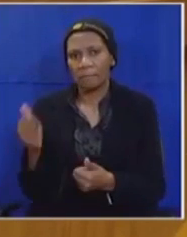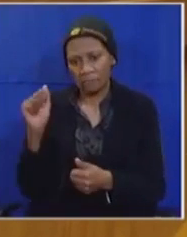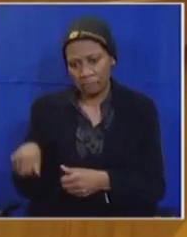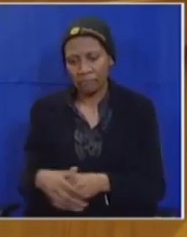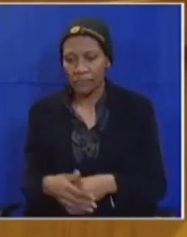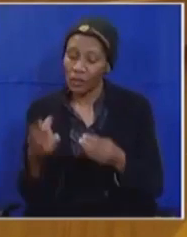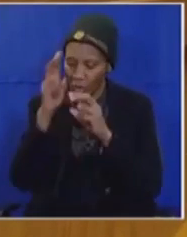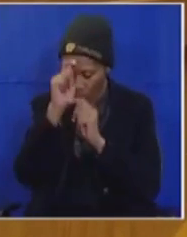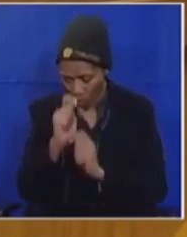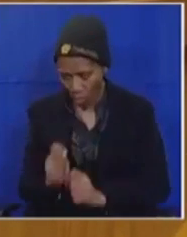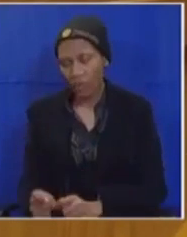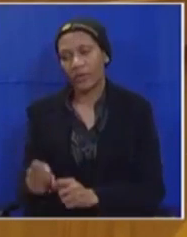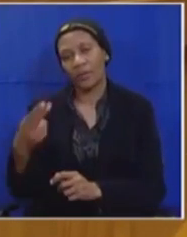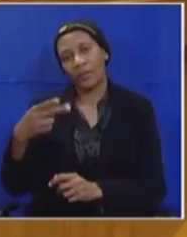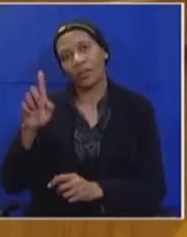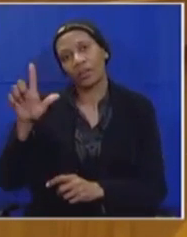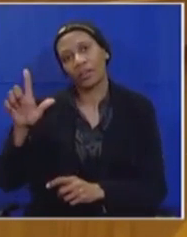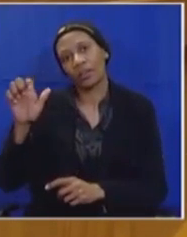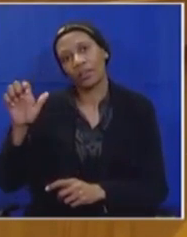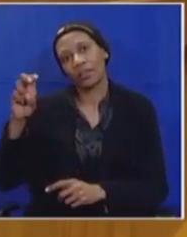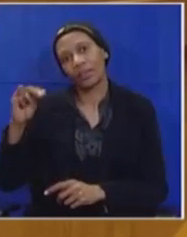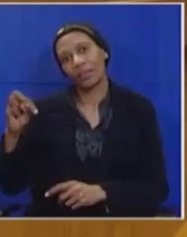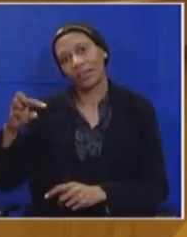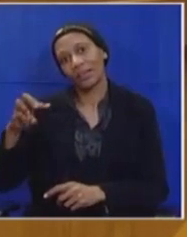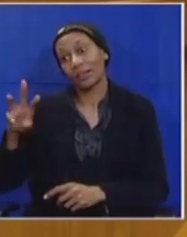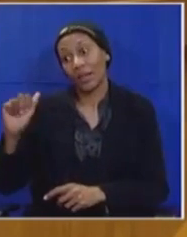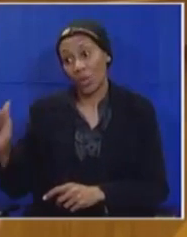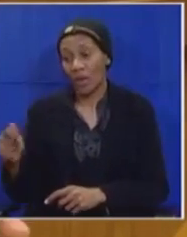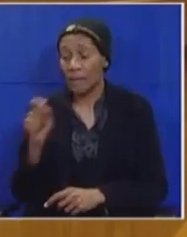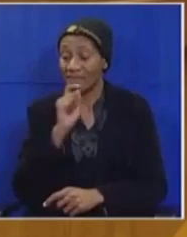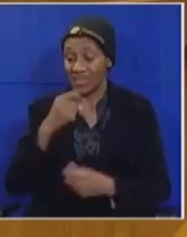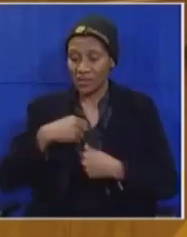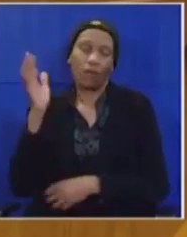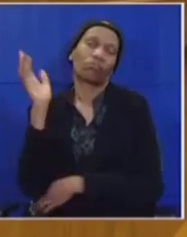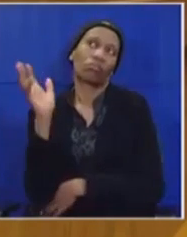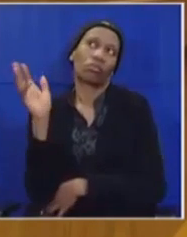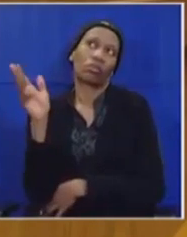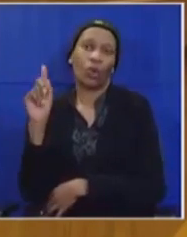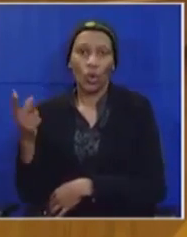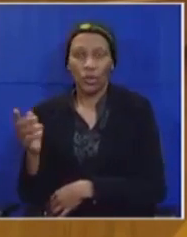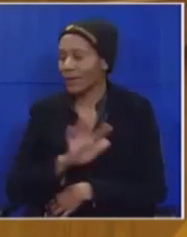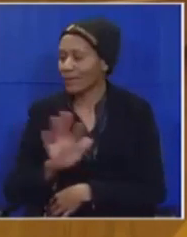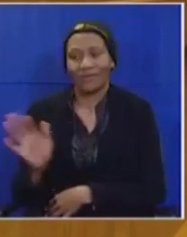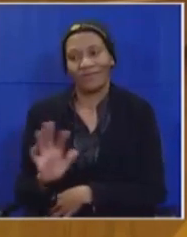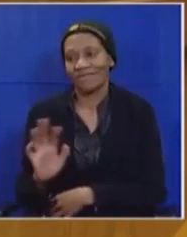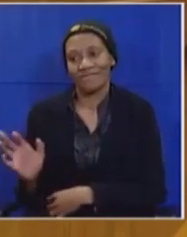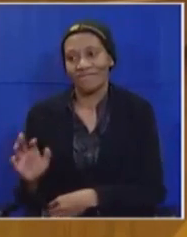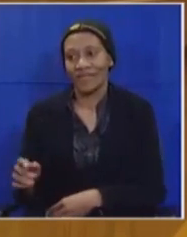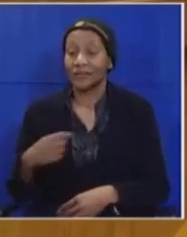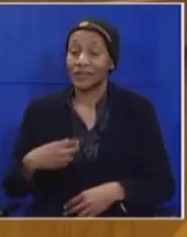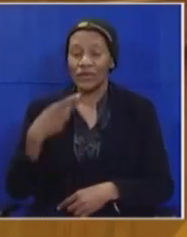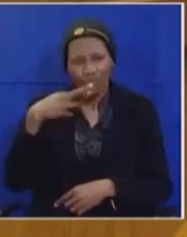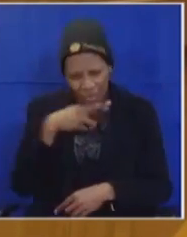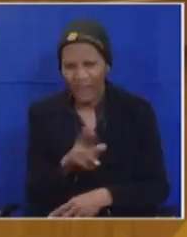Honorable Klengwa, we are not speaking from both sides of the mouth. We are speaking about a